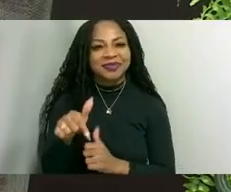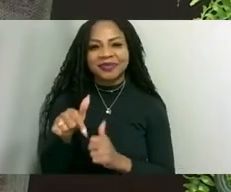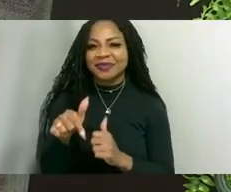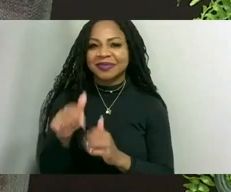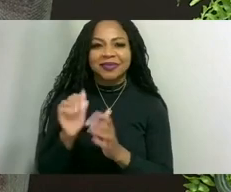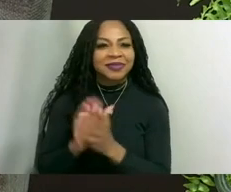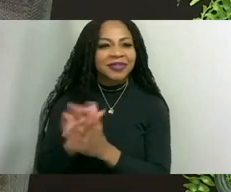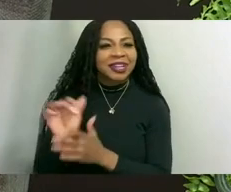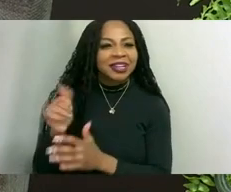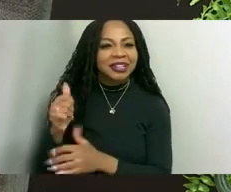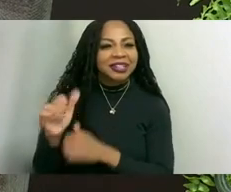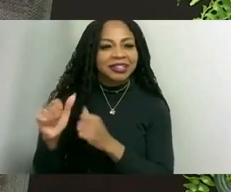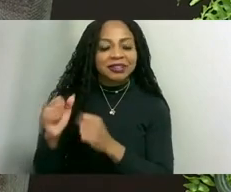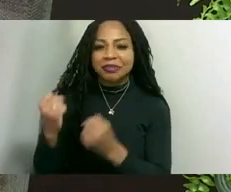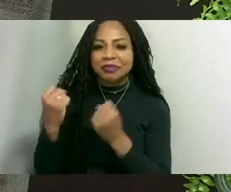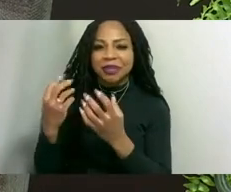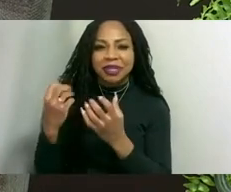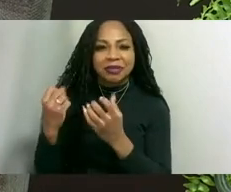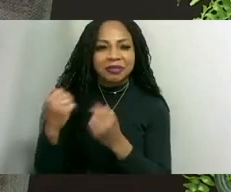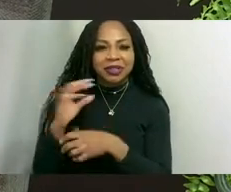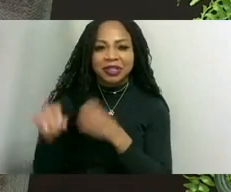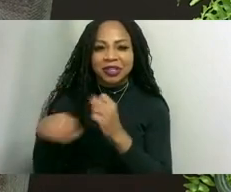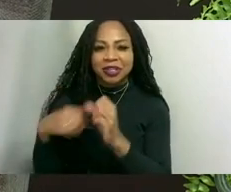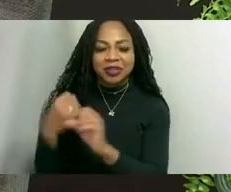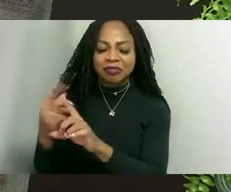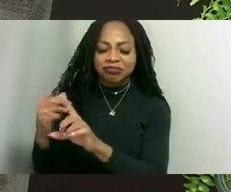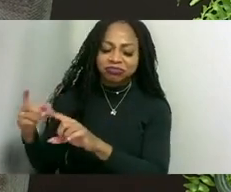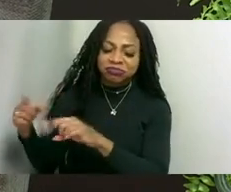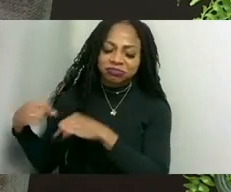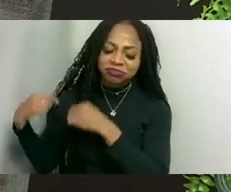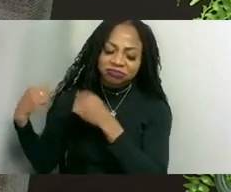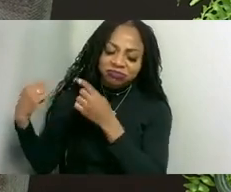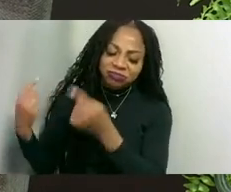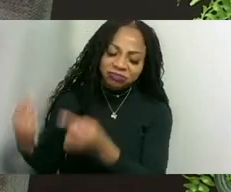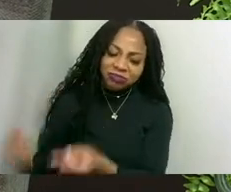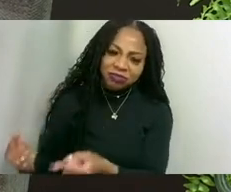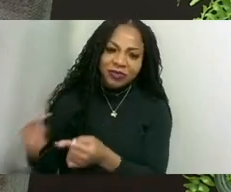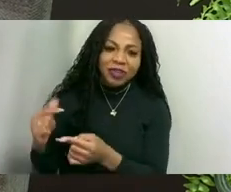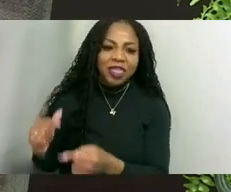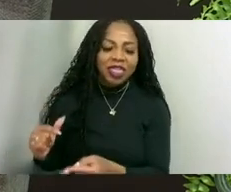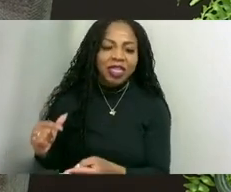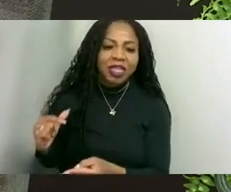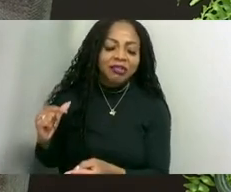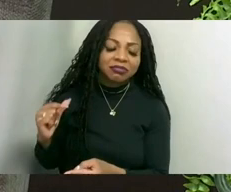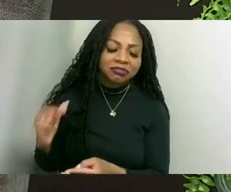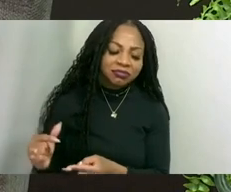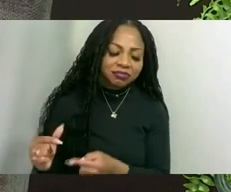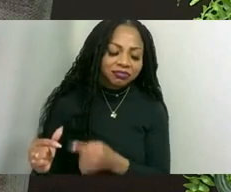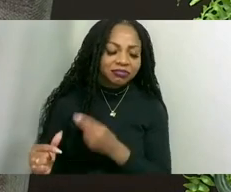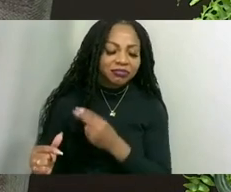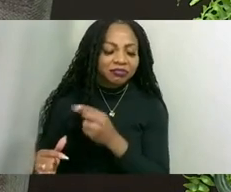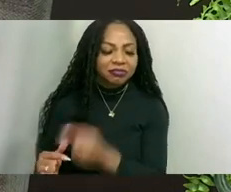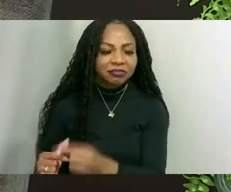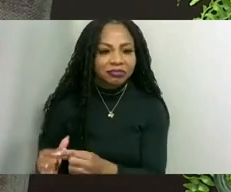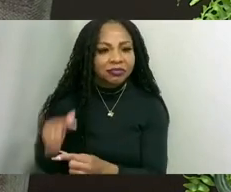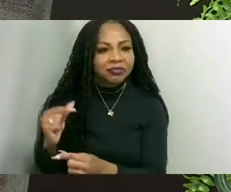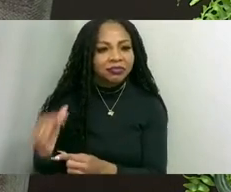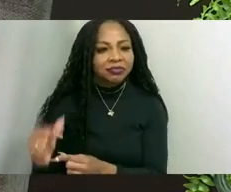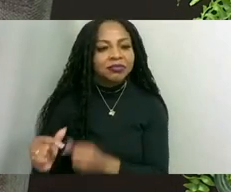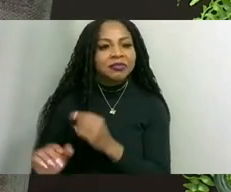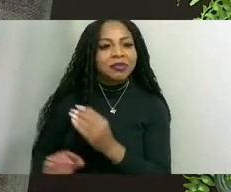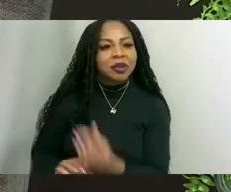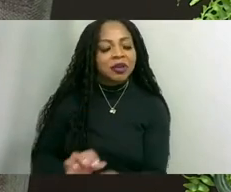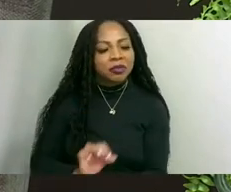decades-spanning career, have been piece by piece addressing climate change in the way that you're telling